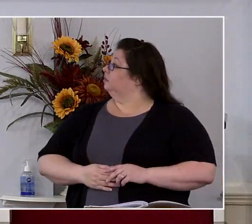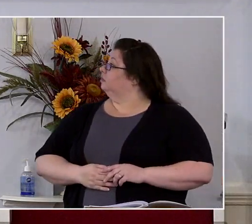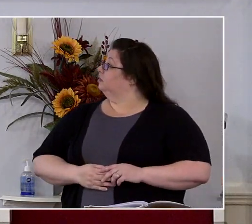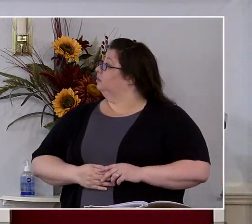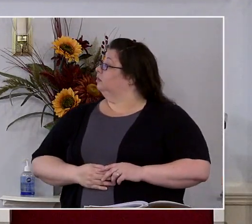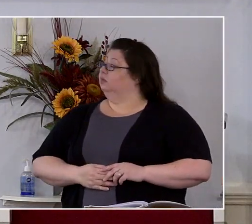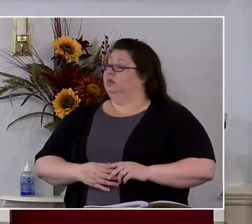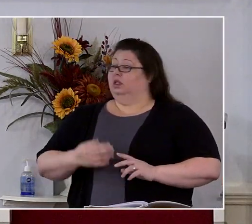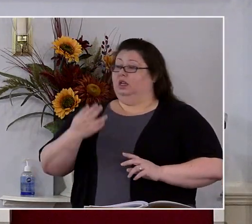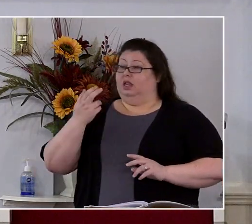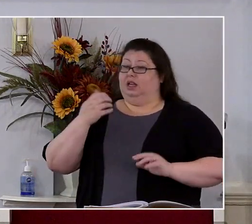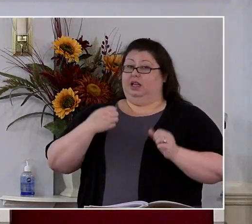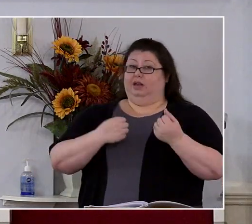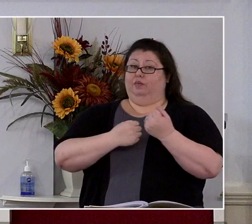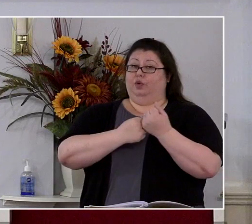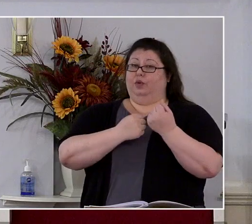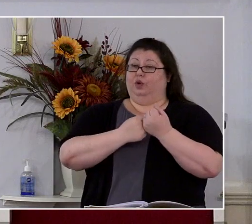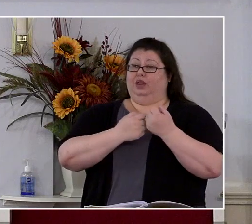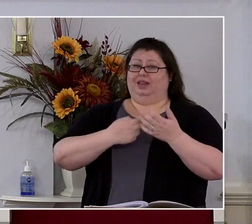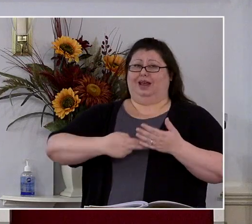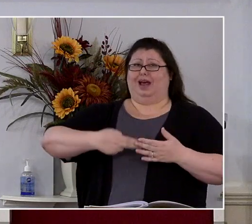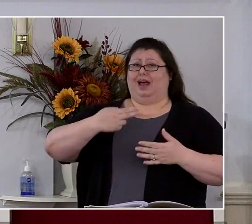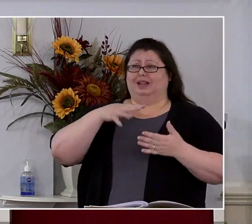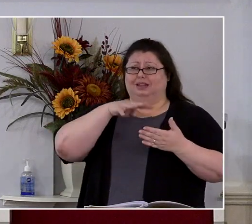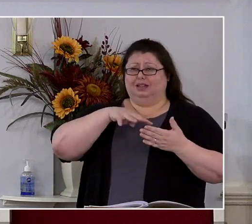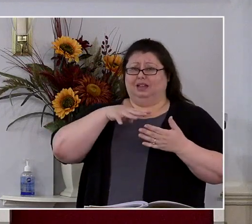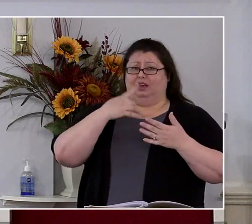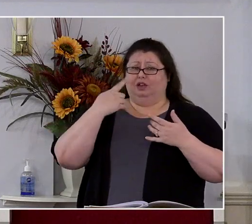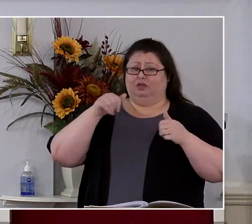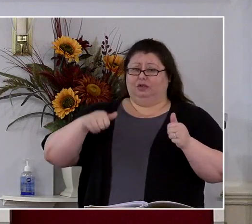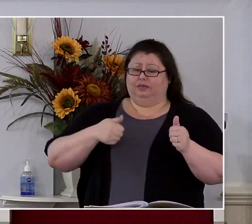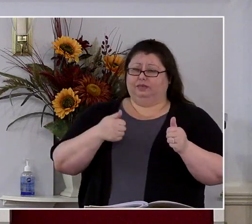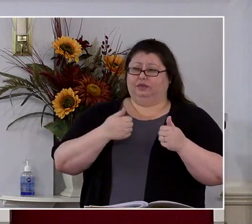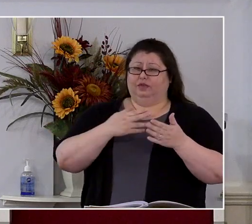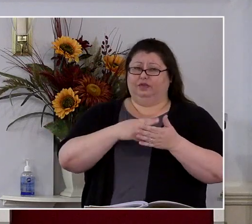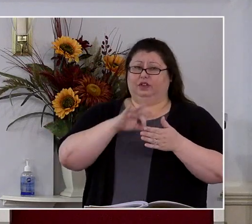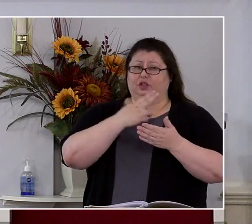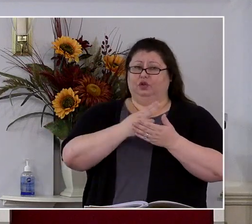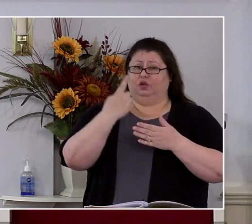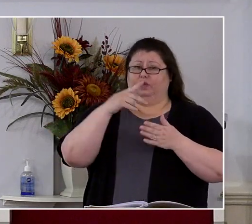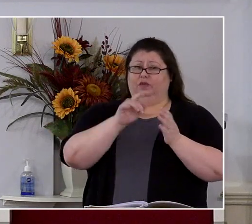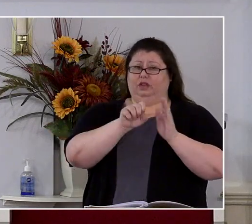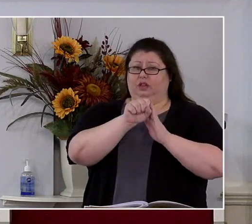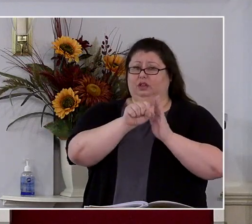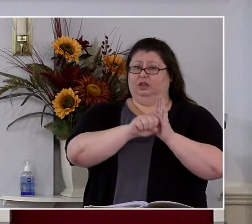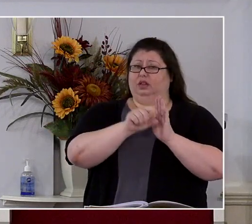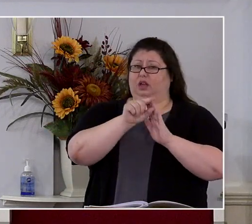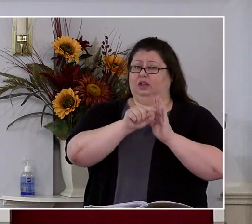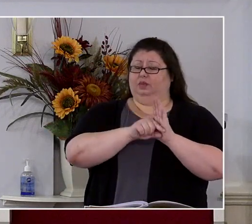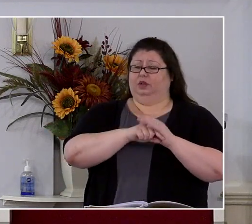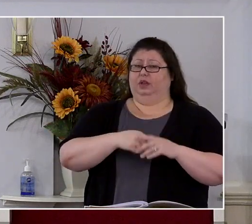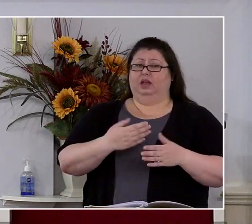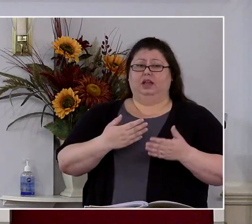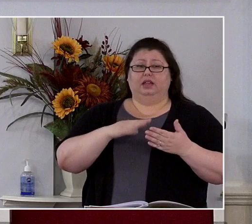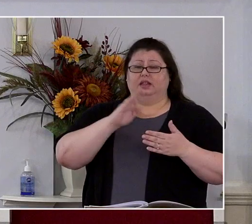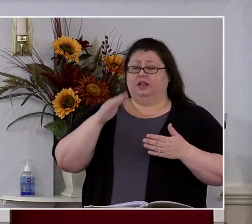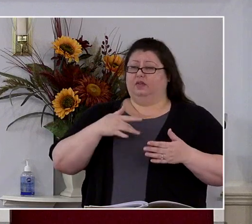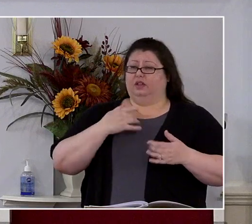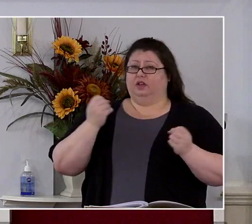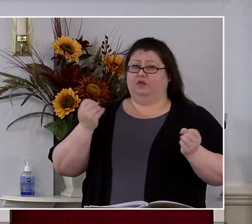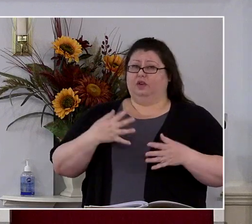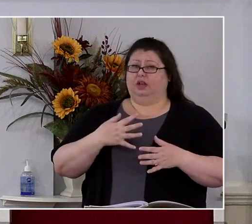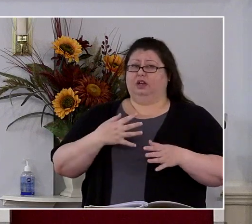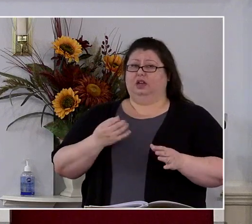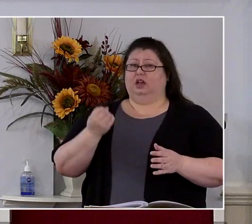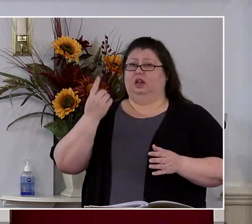highest scholarship in pursuit of the truth of the gospel, never afraid to let God's word be understood